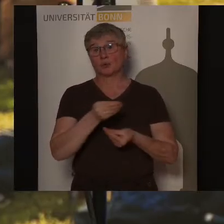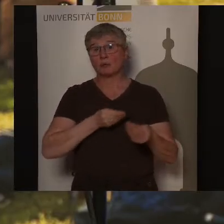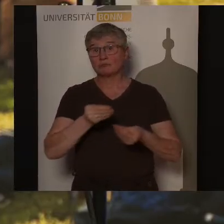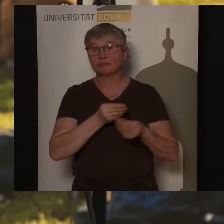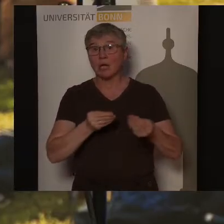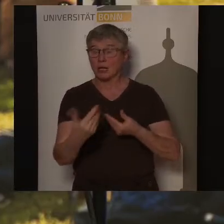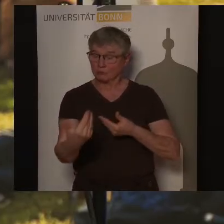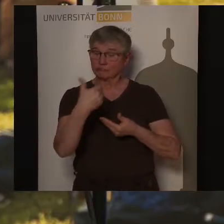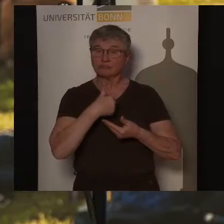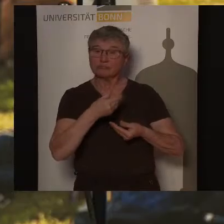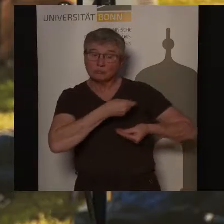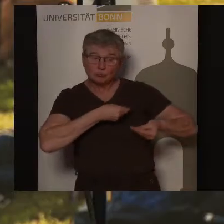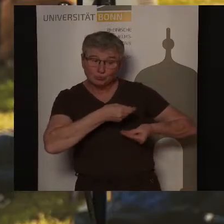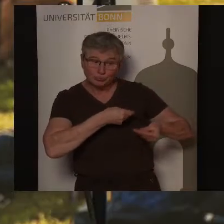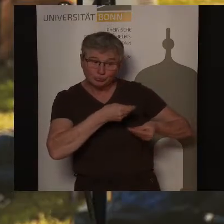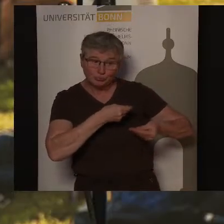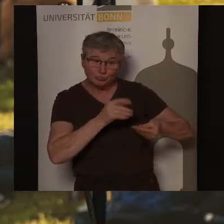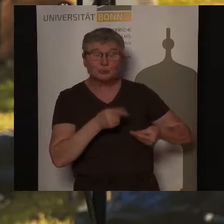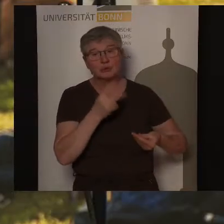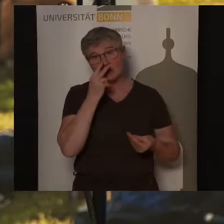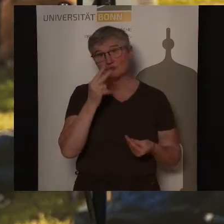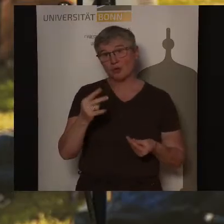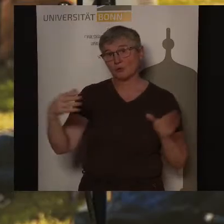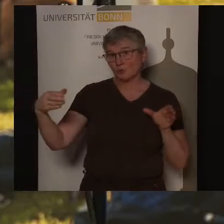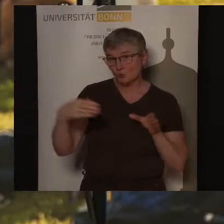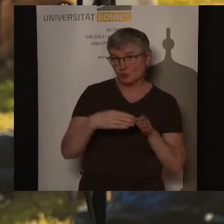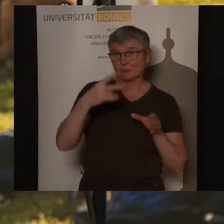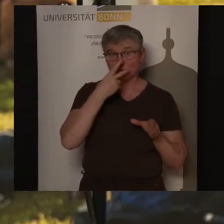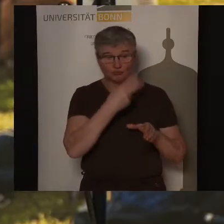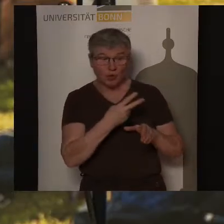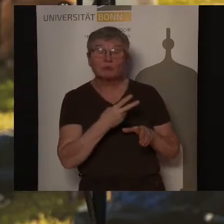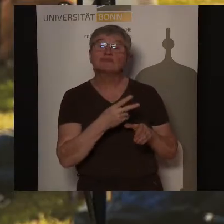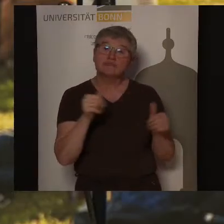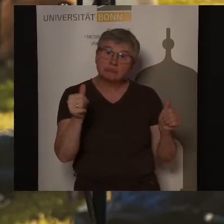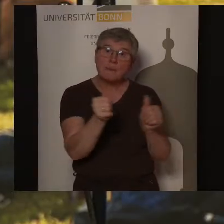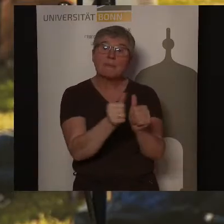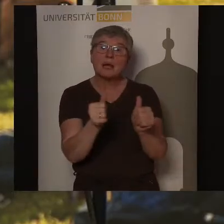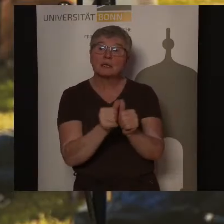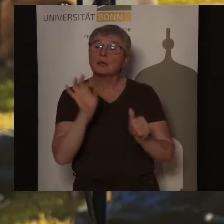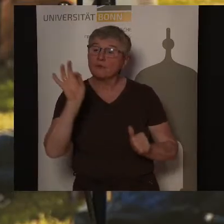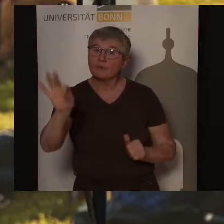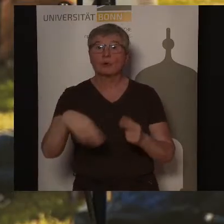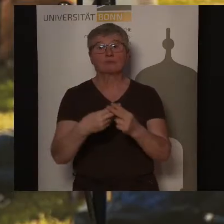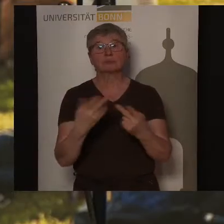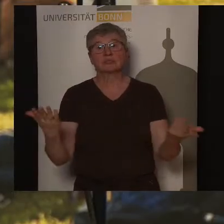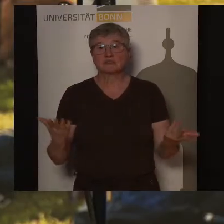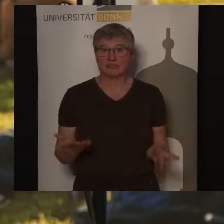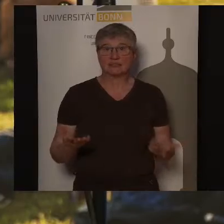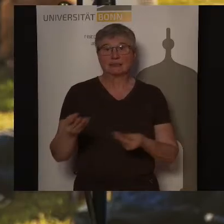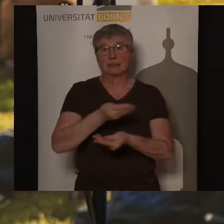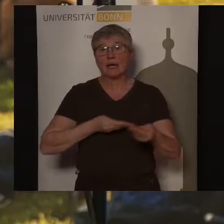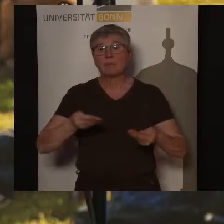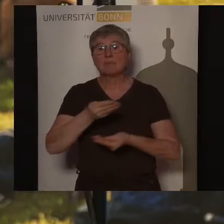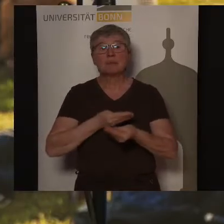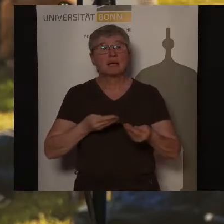to talk to us about this, and we'll look at this together with you and find